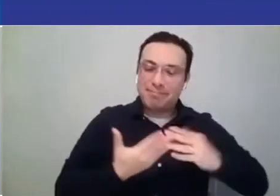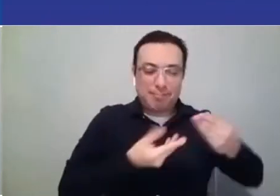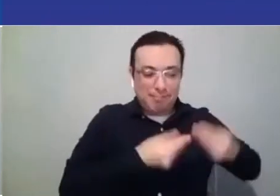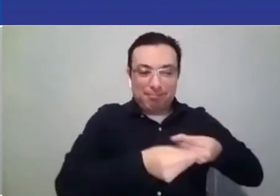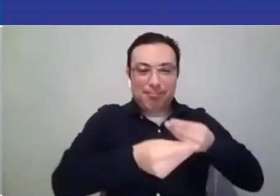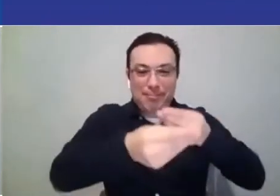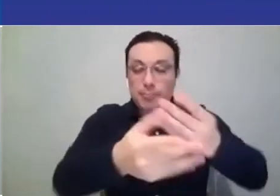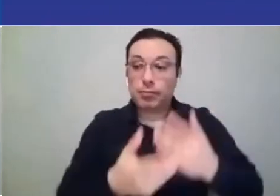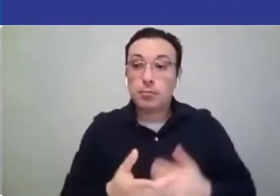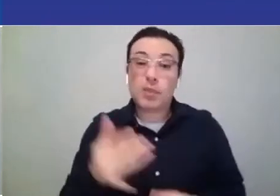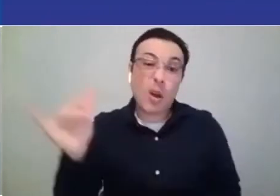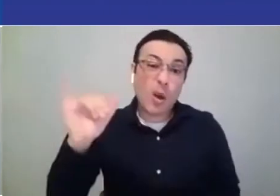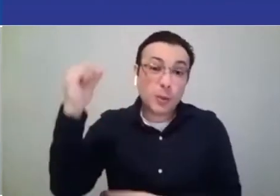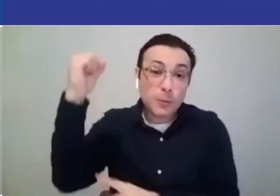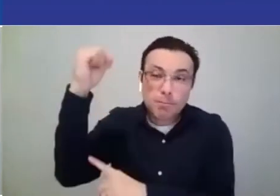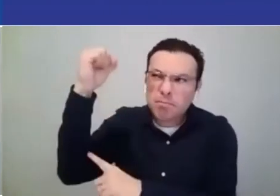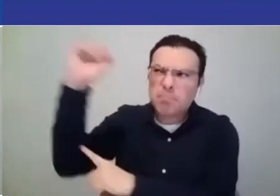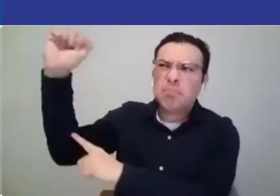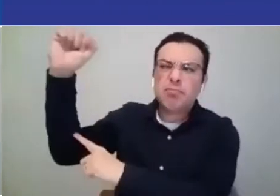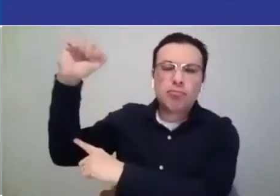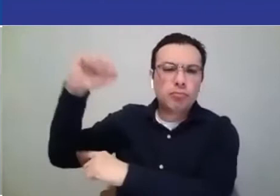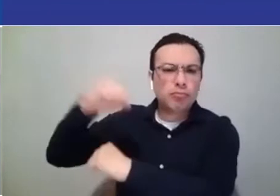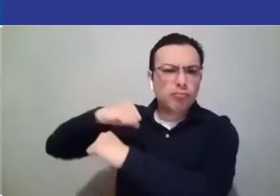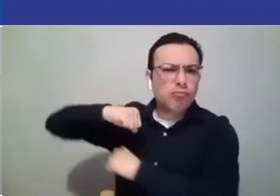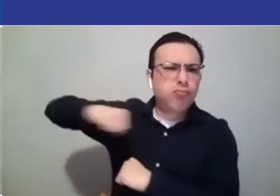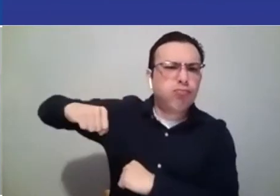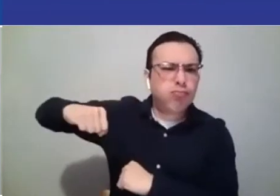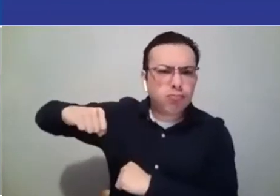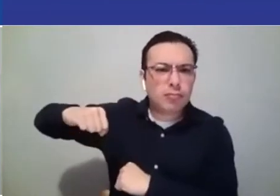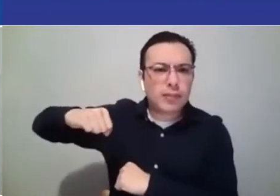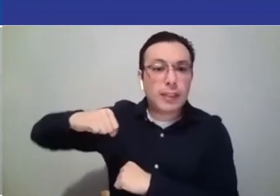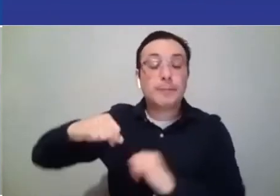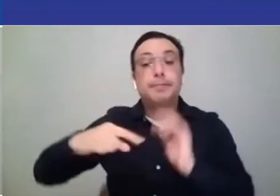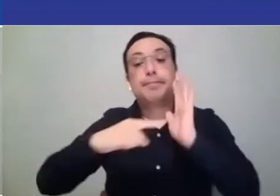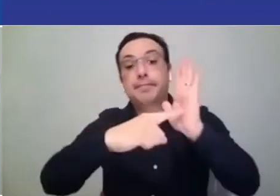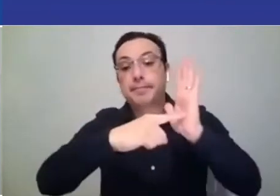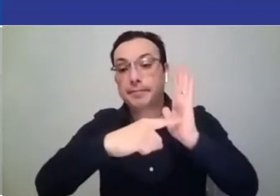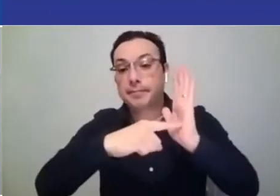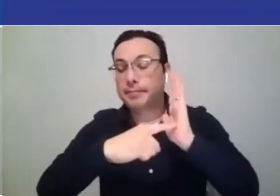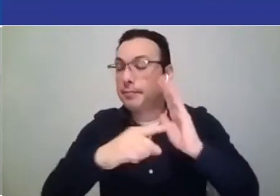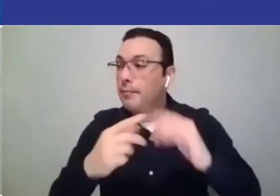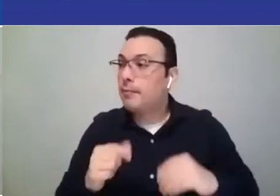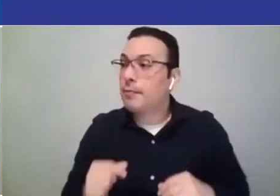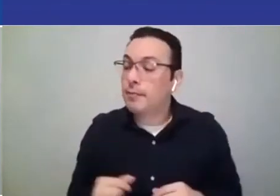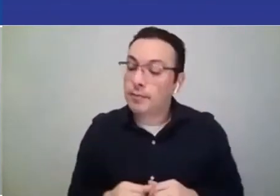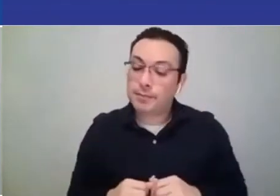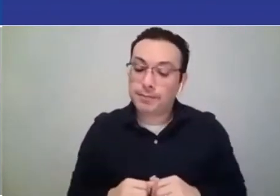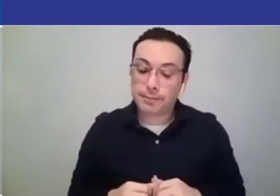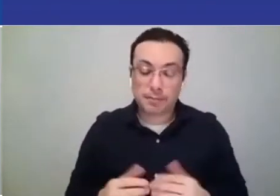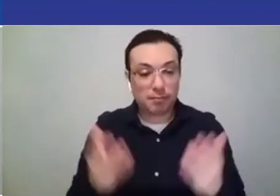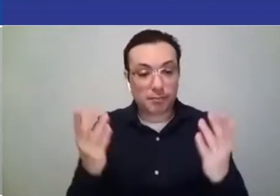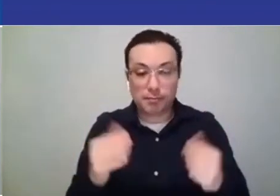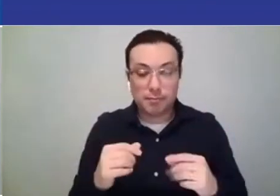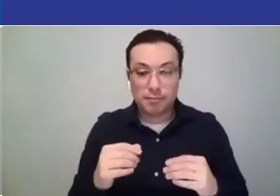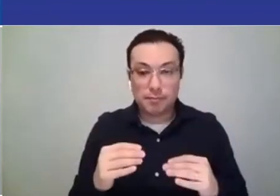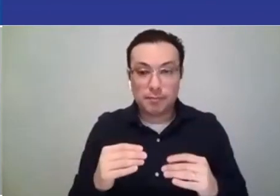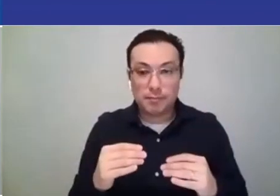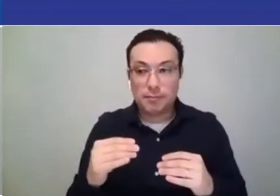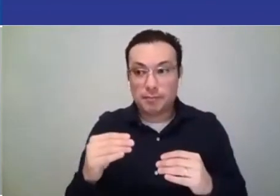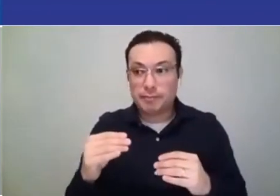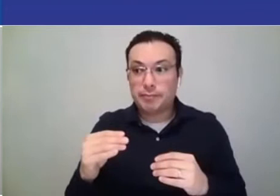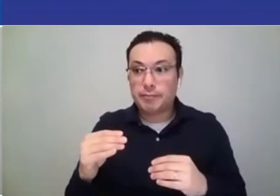of resistance in so many ways. We can talk about in obvious forms of resistance to